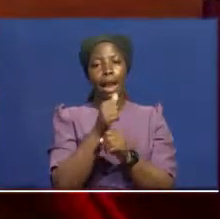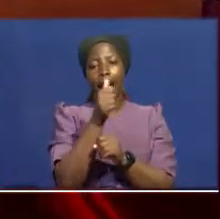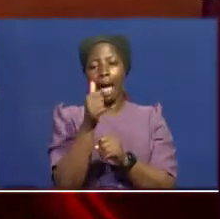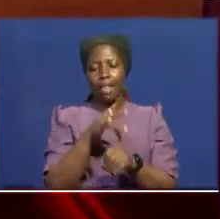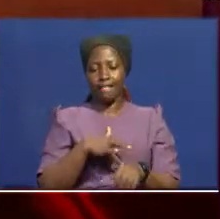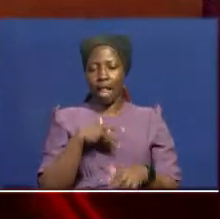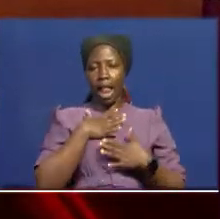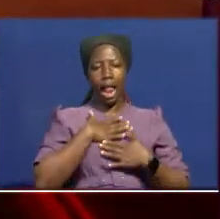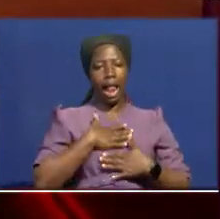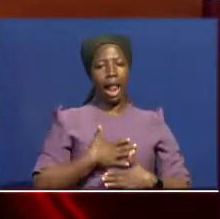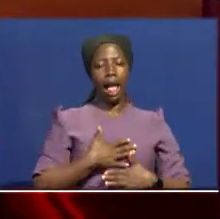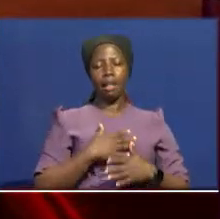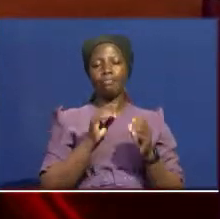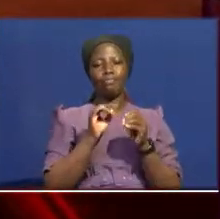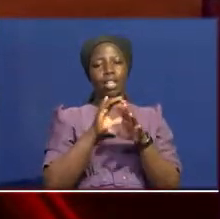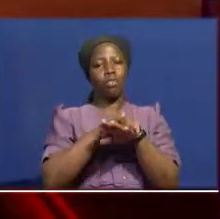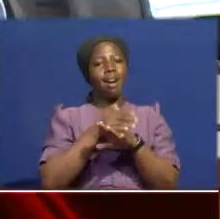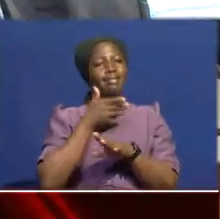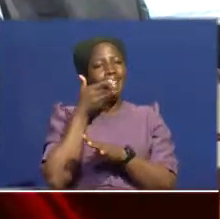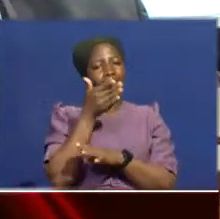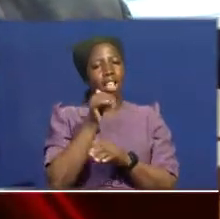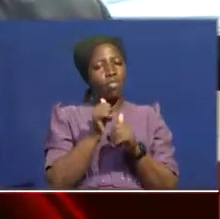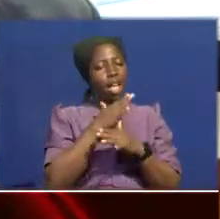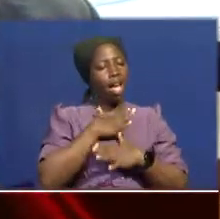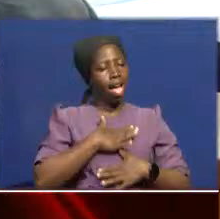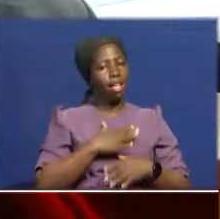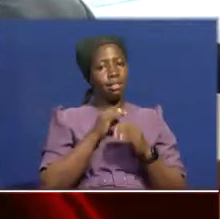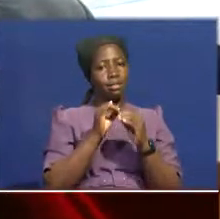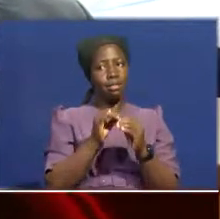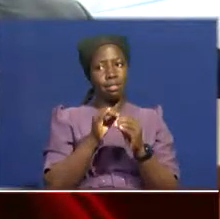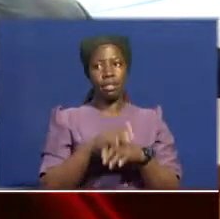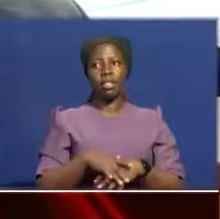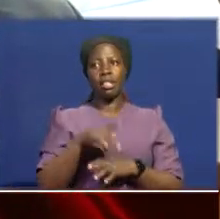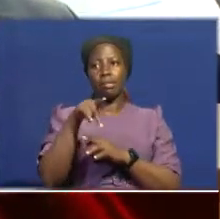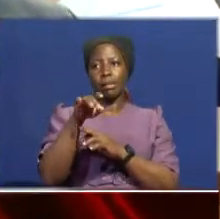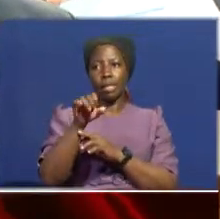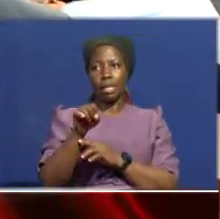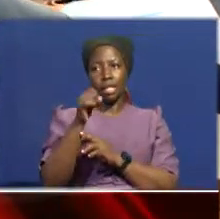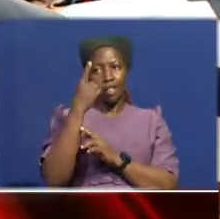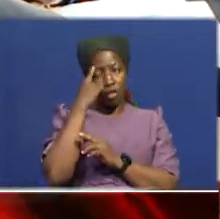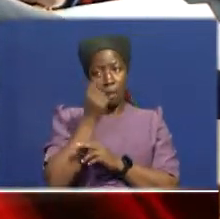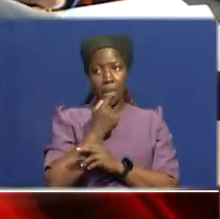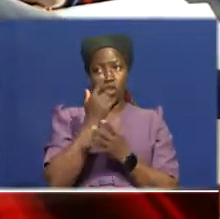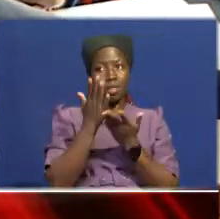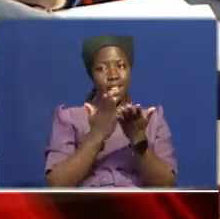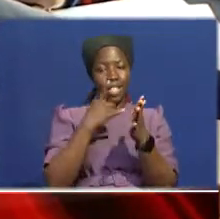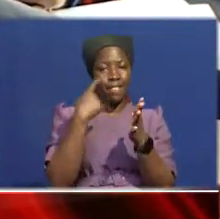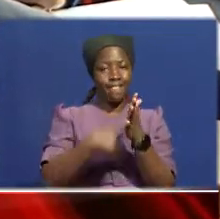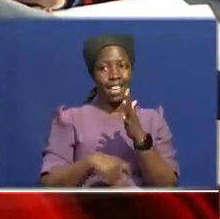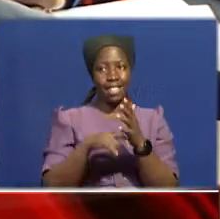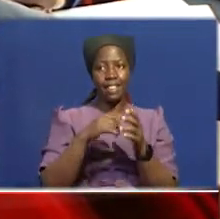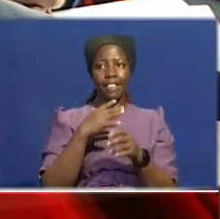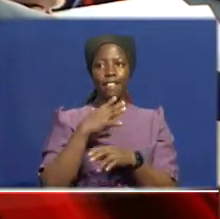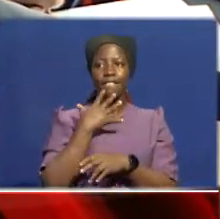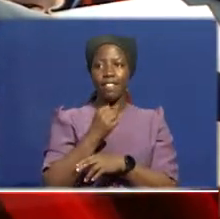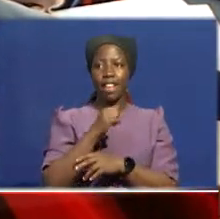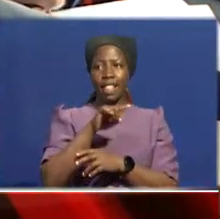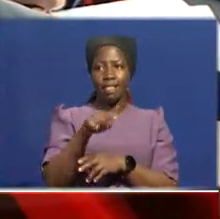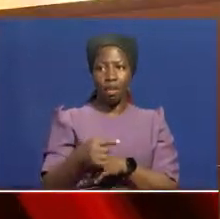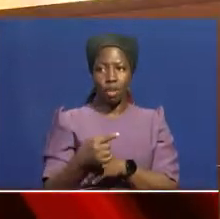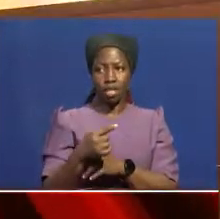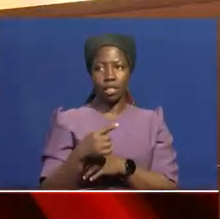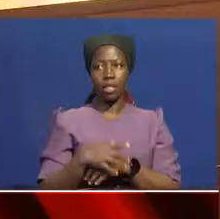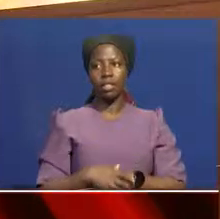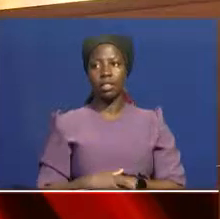answer by the Medical Services Principal Secretary Harry Kimtai, who was fined 500,000 Kenya shillings but then relieved by a